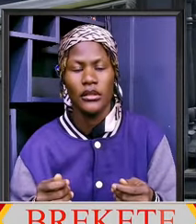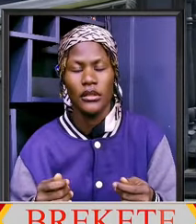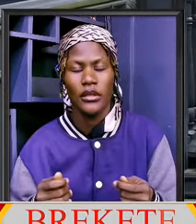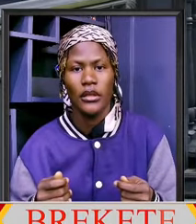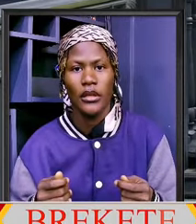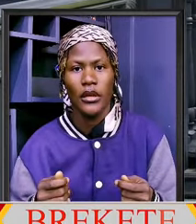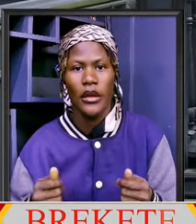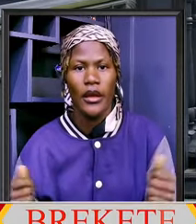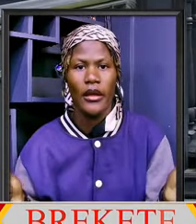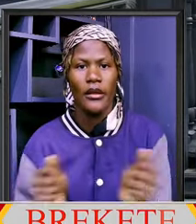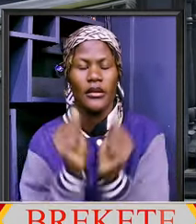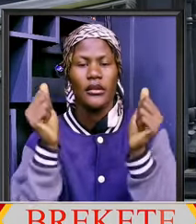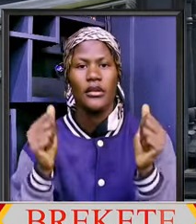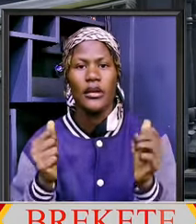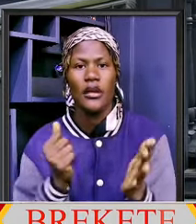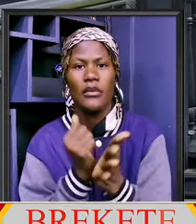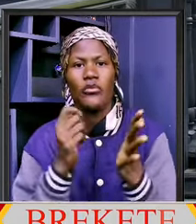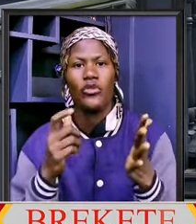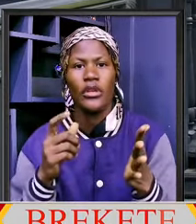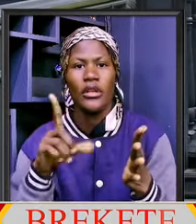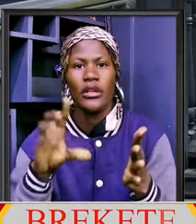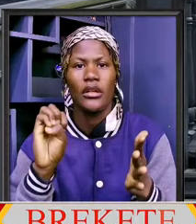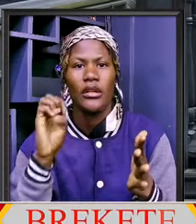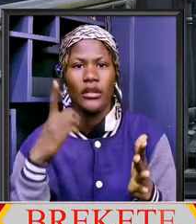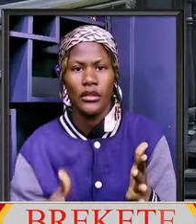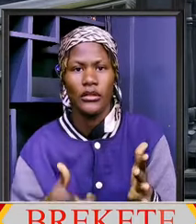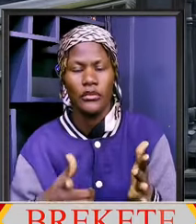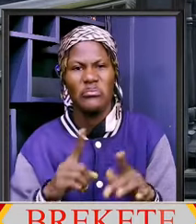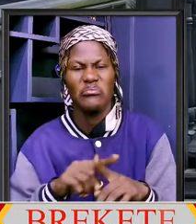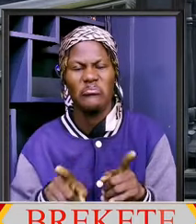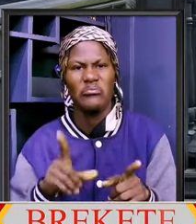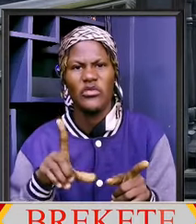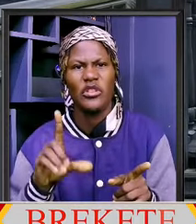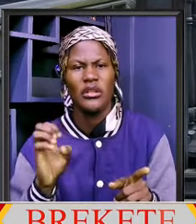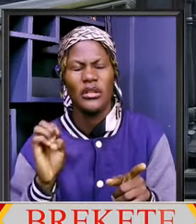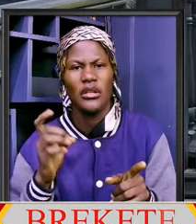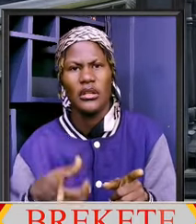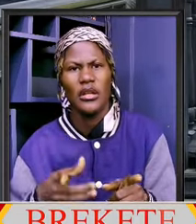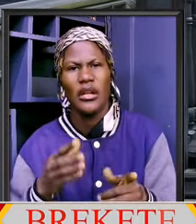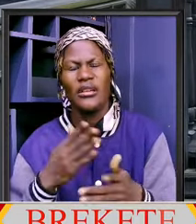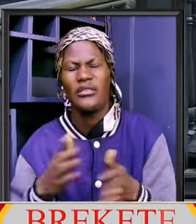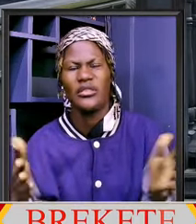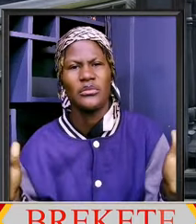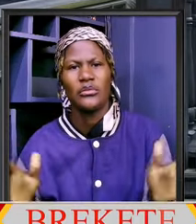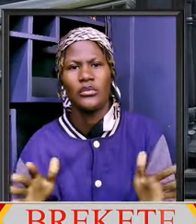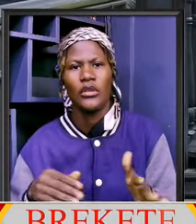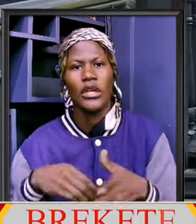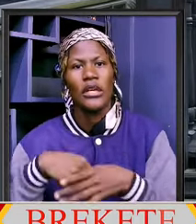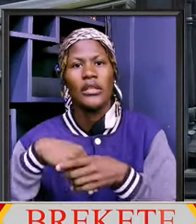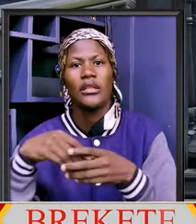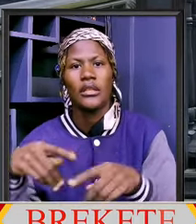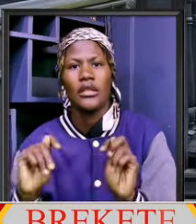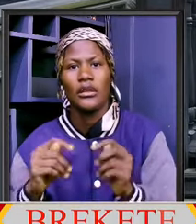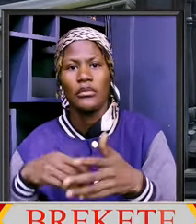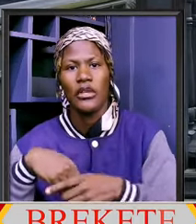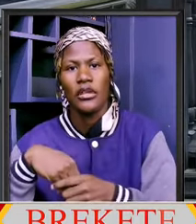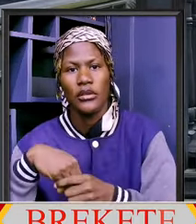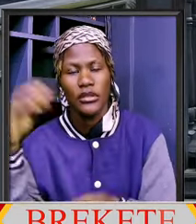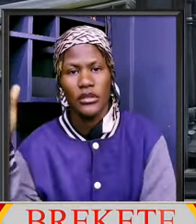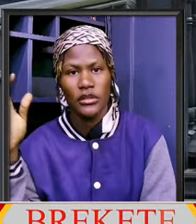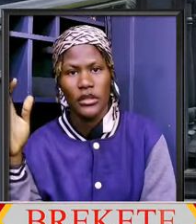this a leg. But the leg now spoil. They say now they will take me outside. But I say no